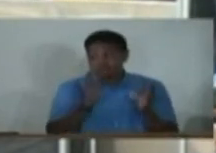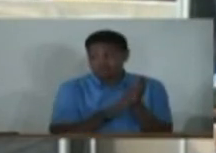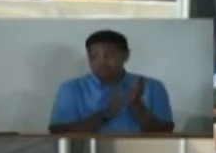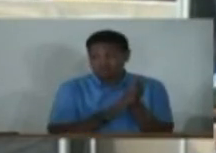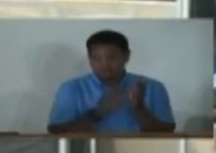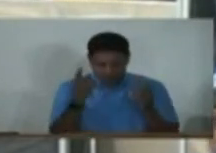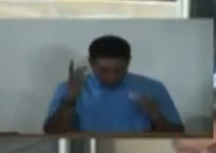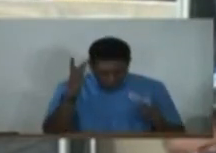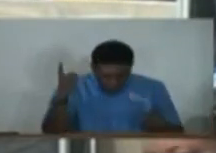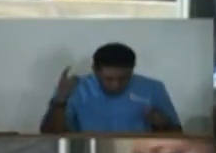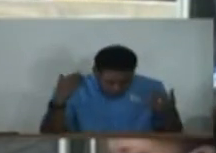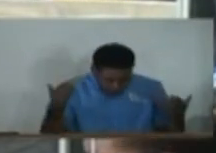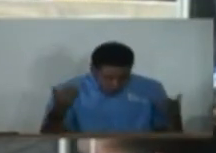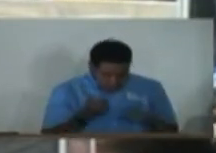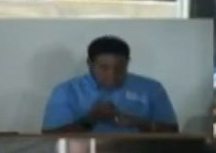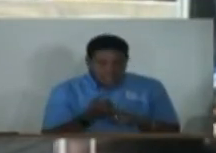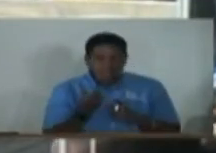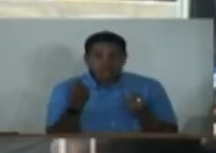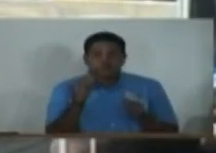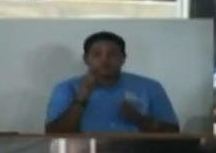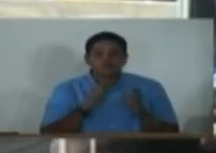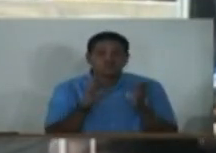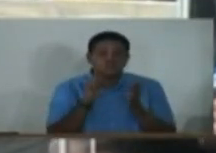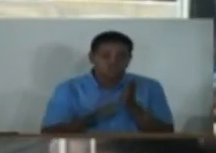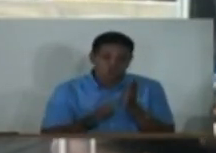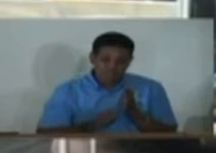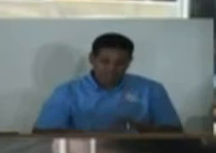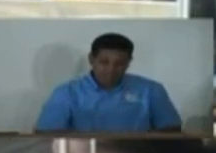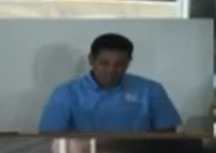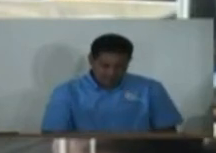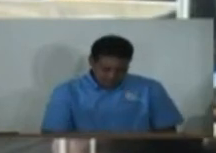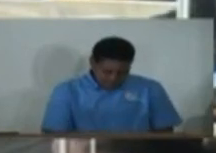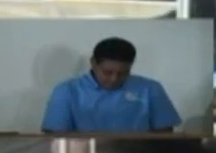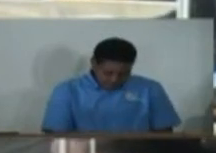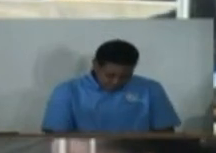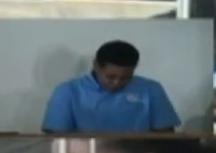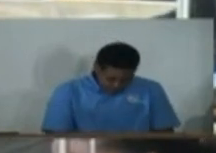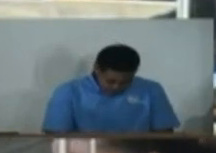go around and do surveys. And